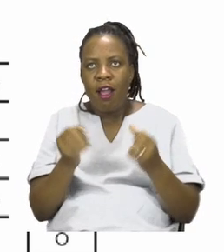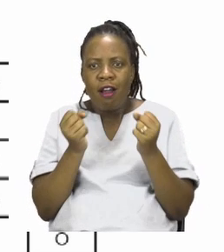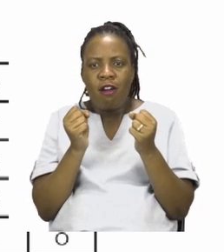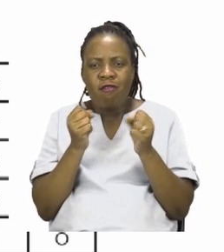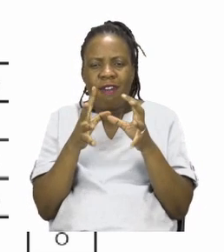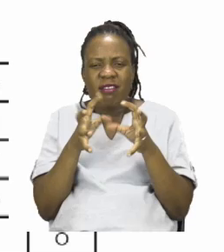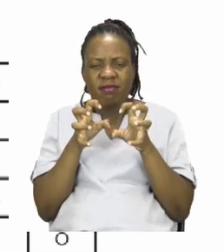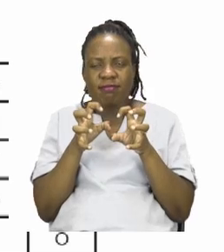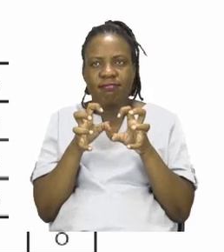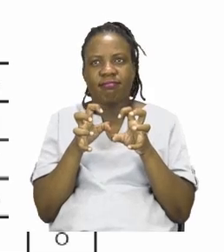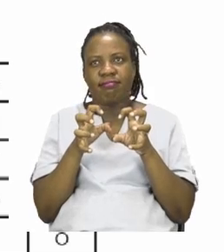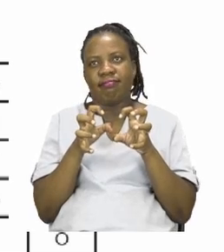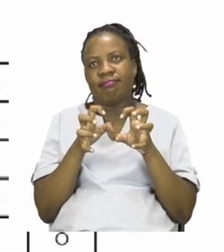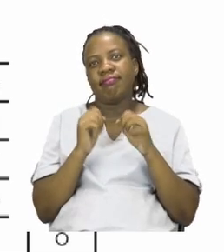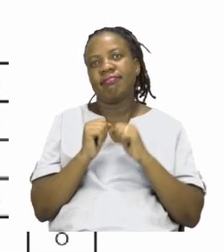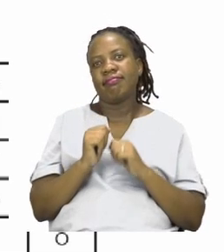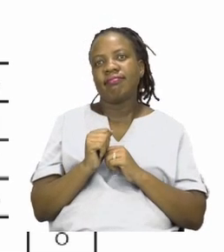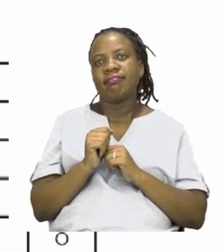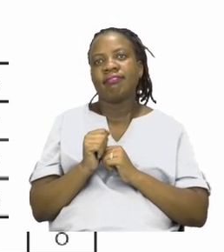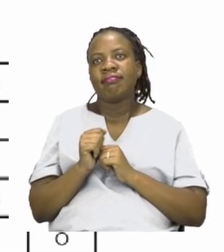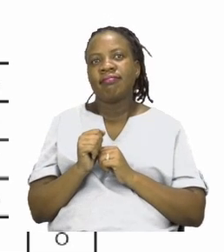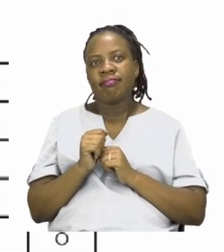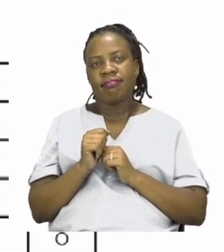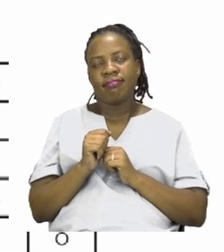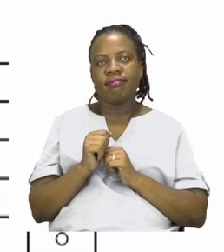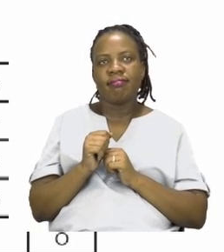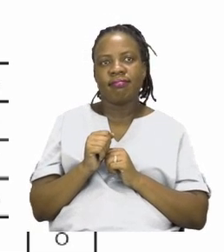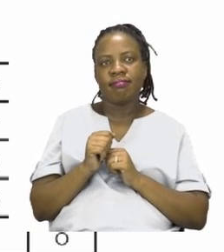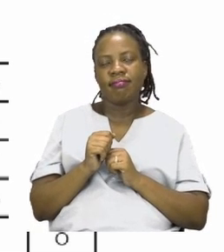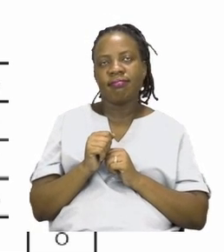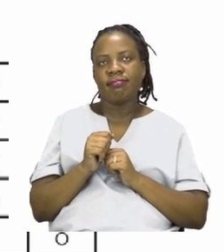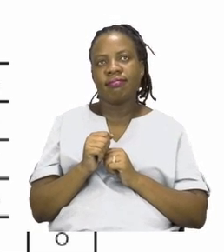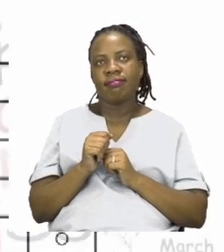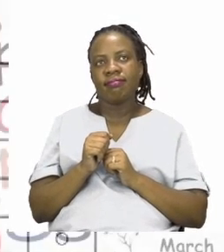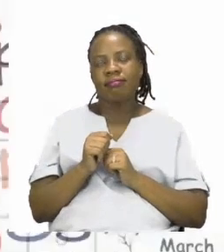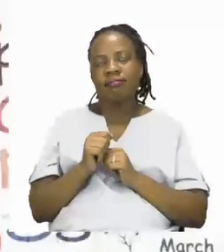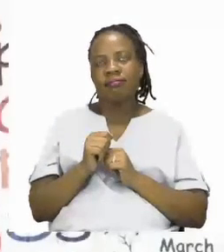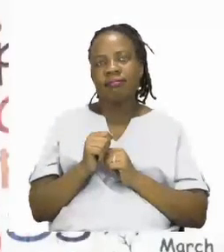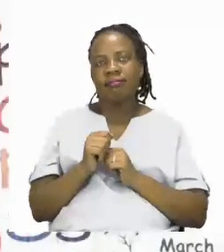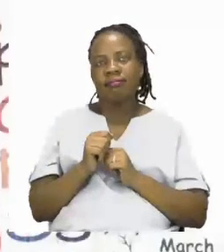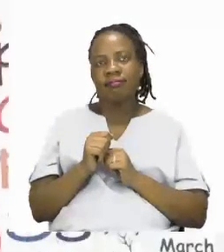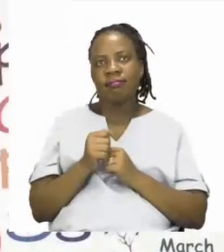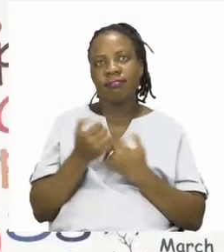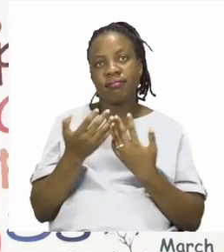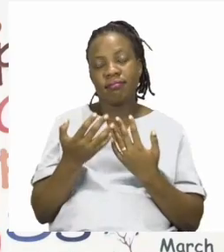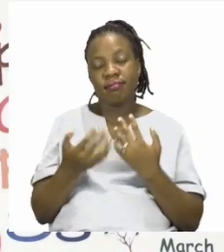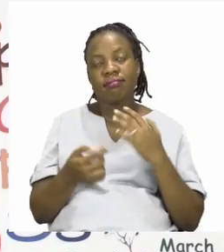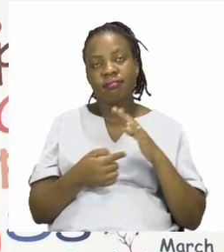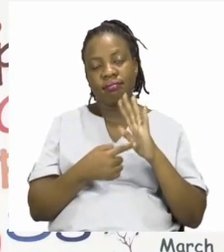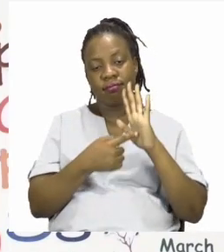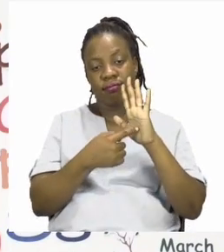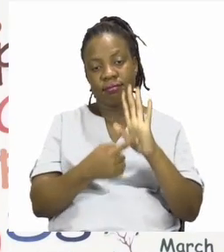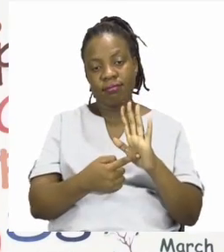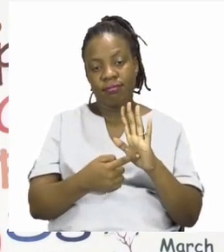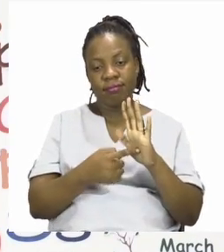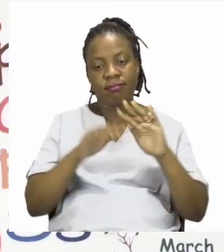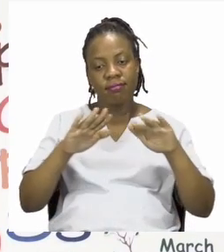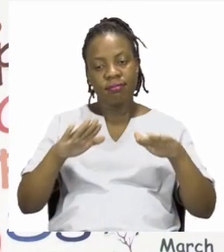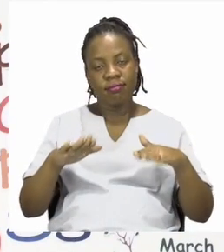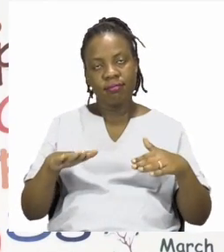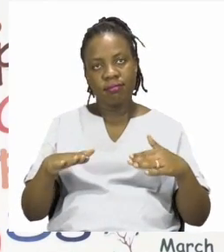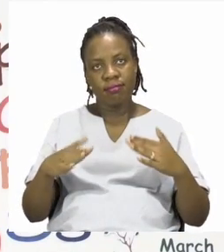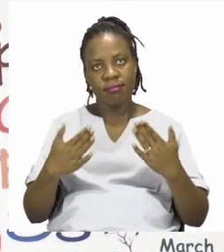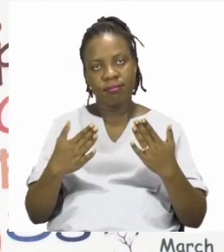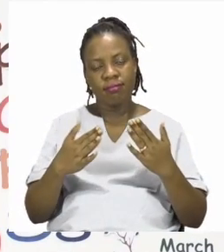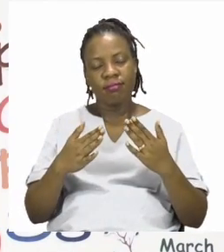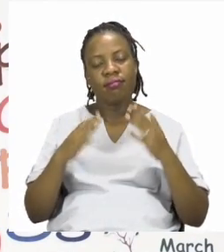freeze. Now, on the board, I draw a part of the crossword so that we can find some of